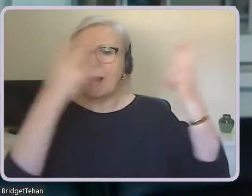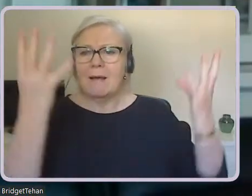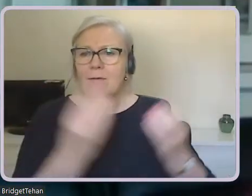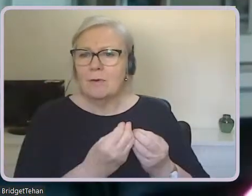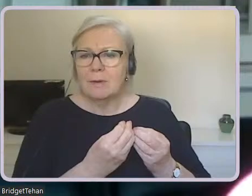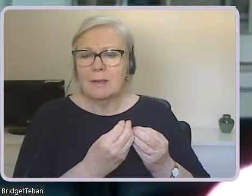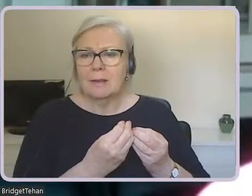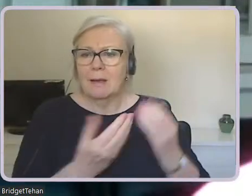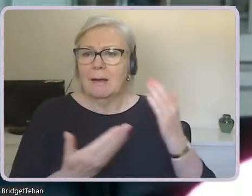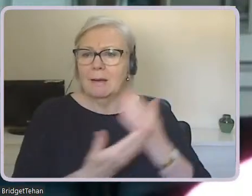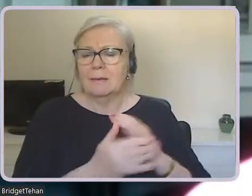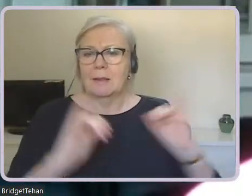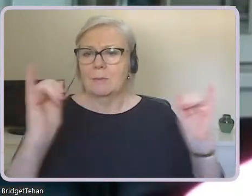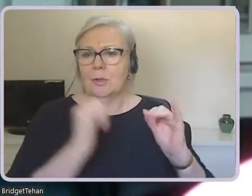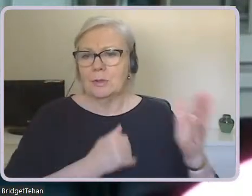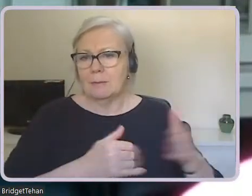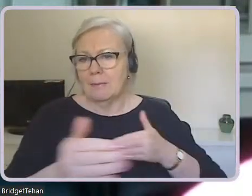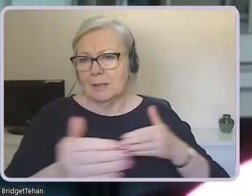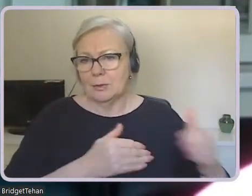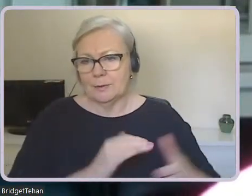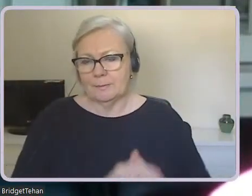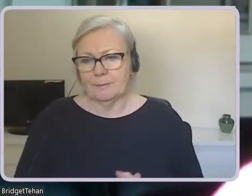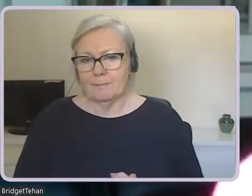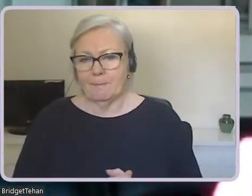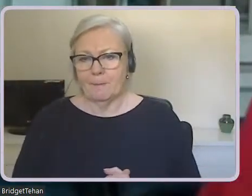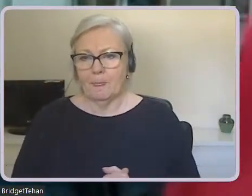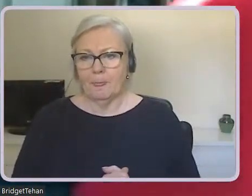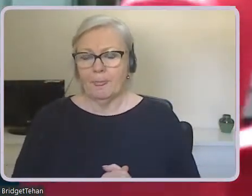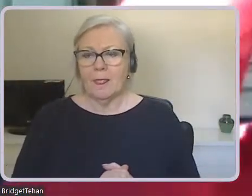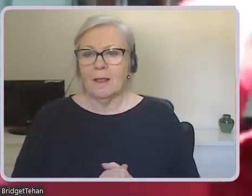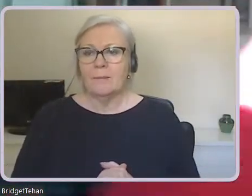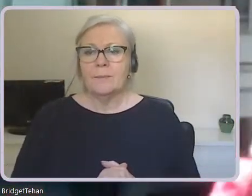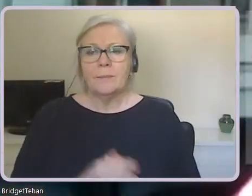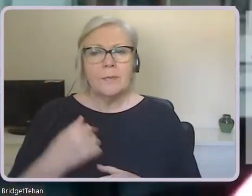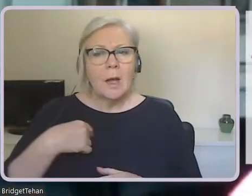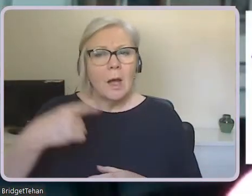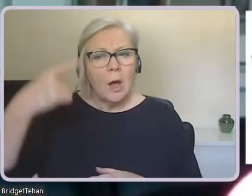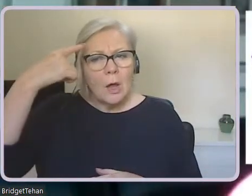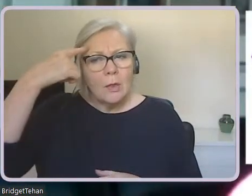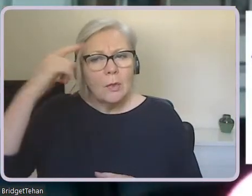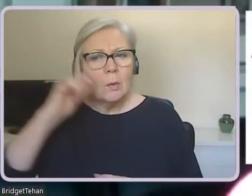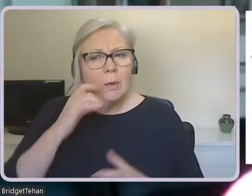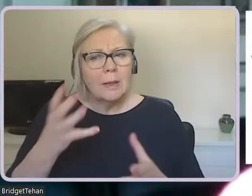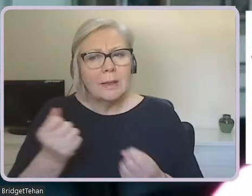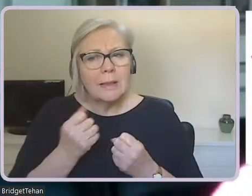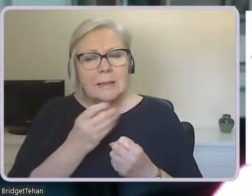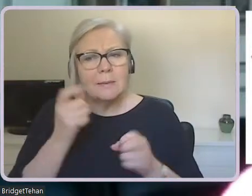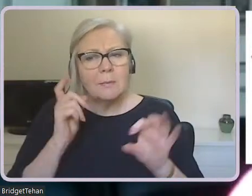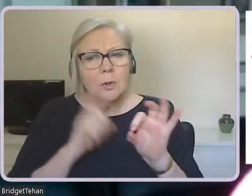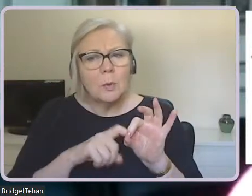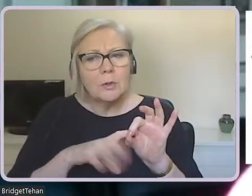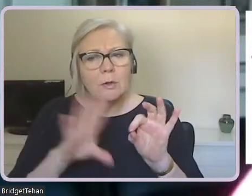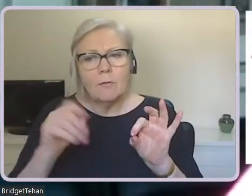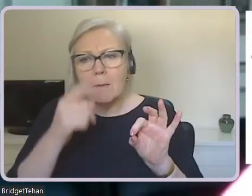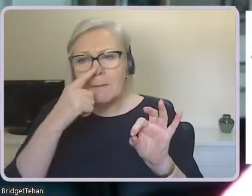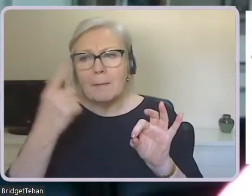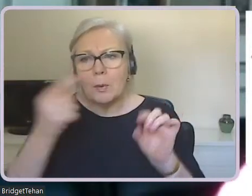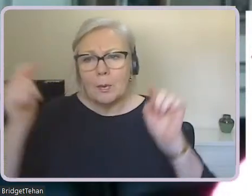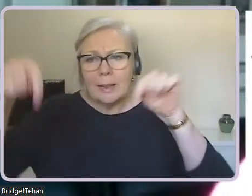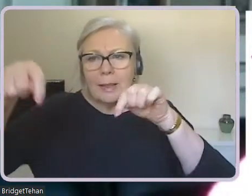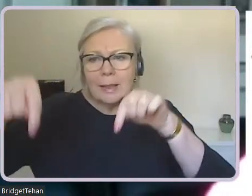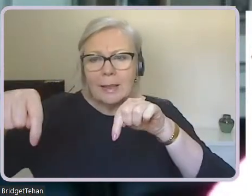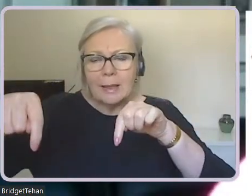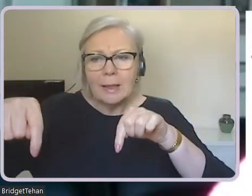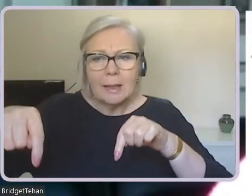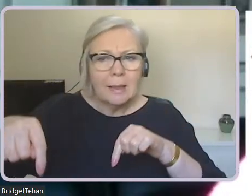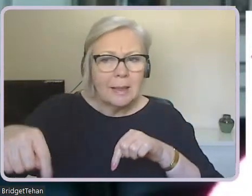management. I did think we were getting some questions from attendees. And something's